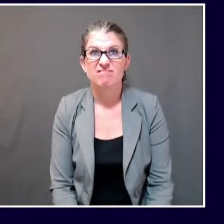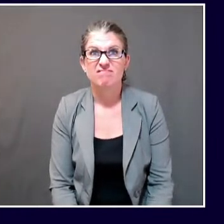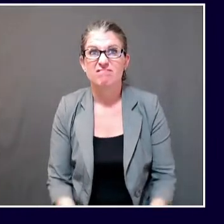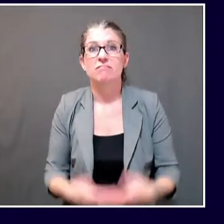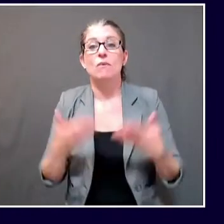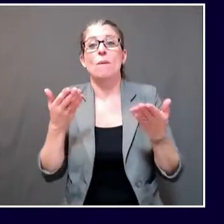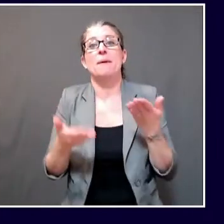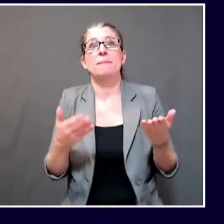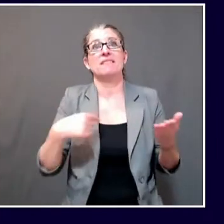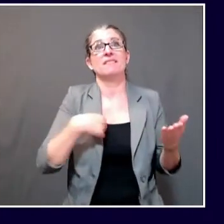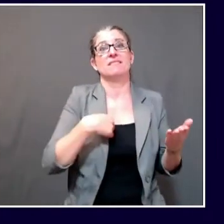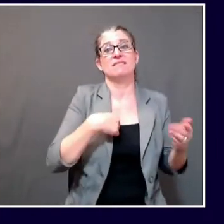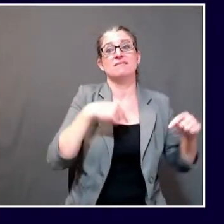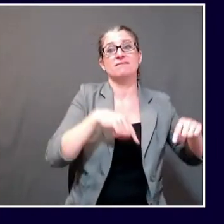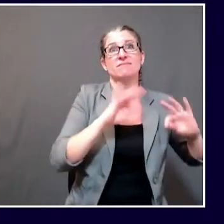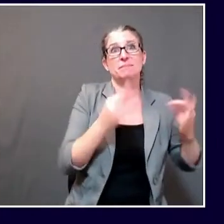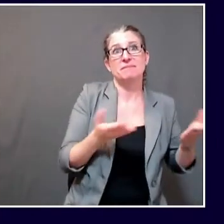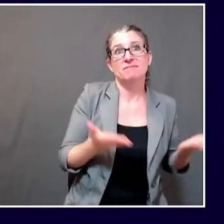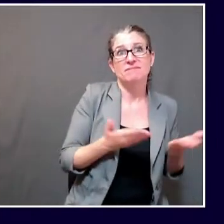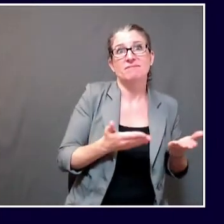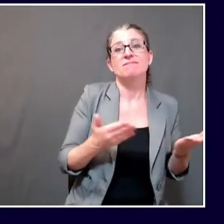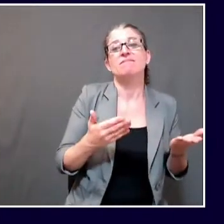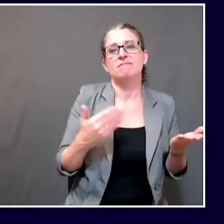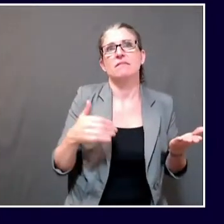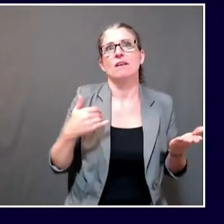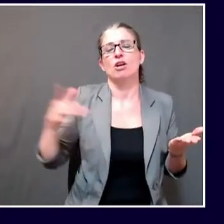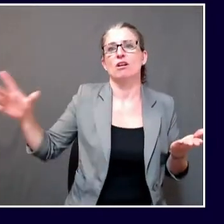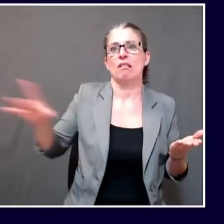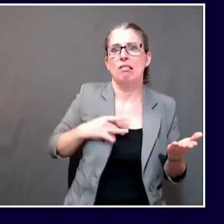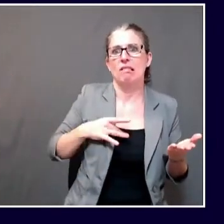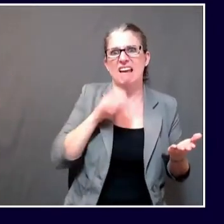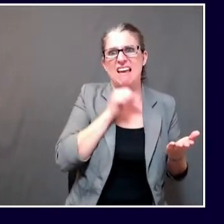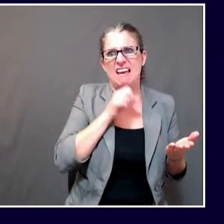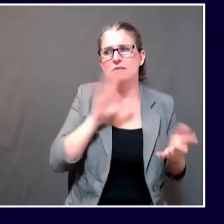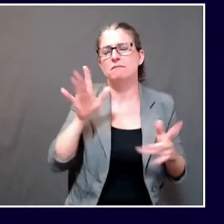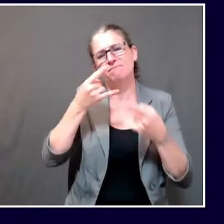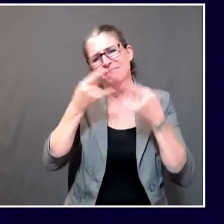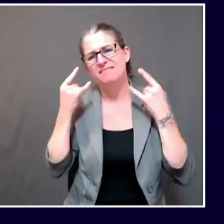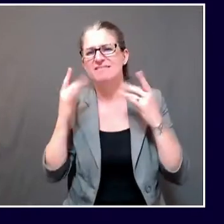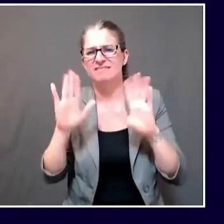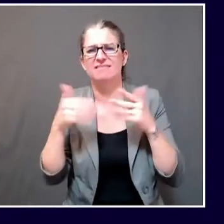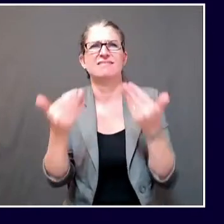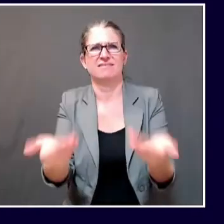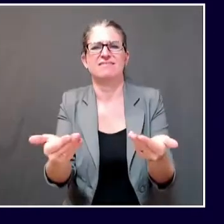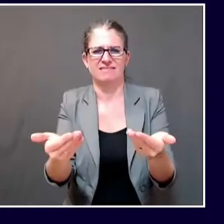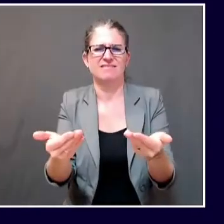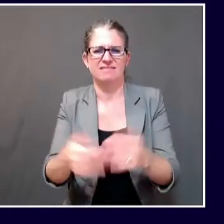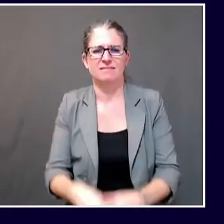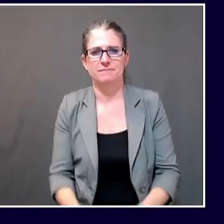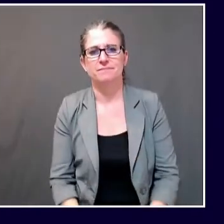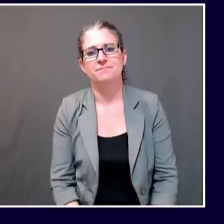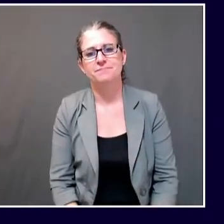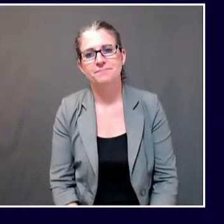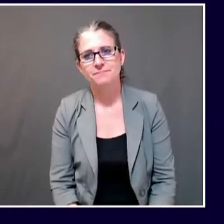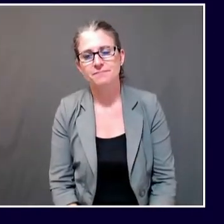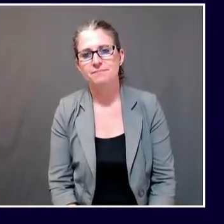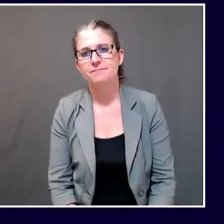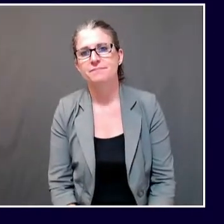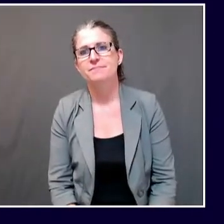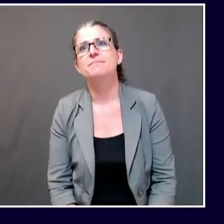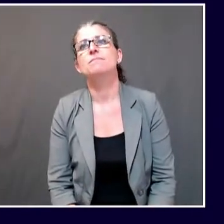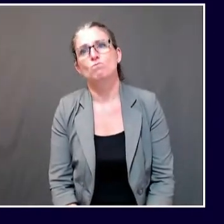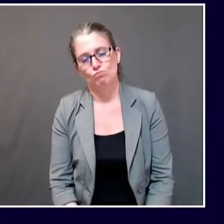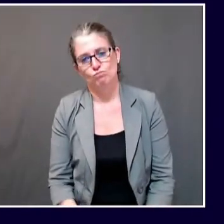have, in light of President Trump's positive COVID test and his activities since leaving Walter